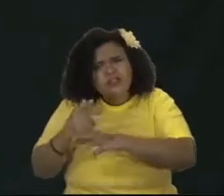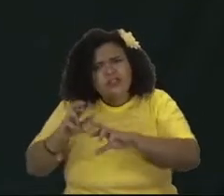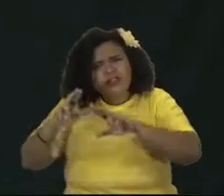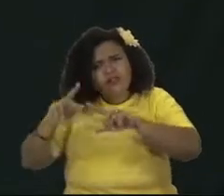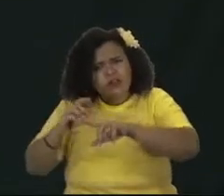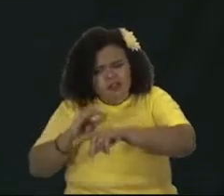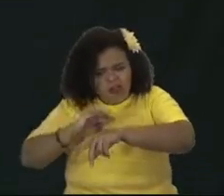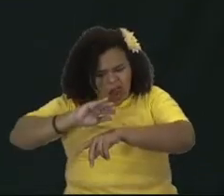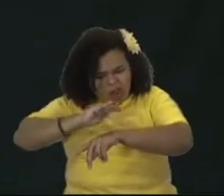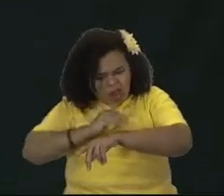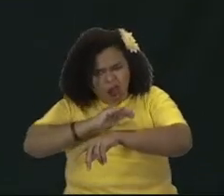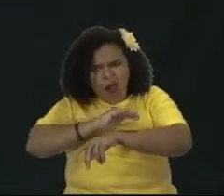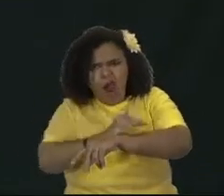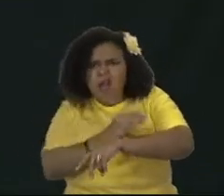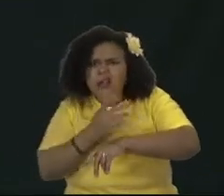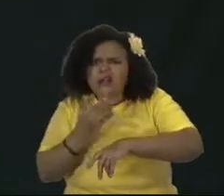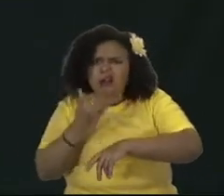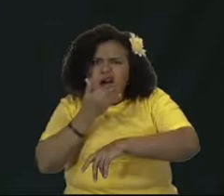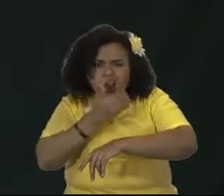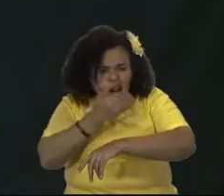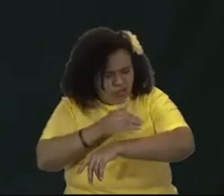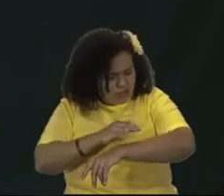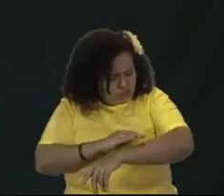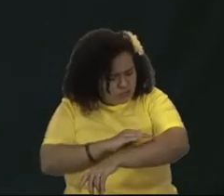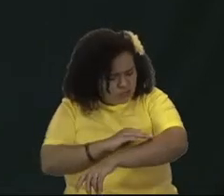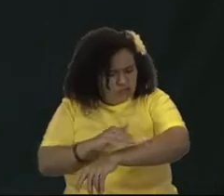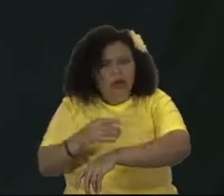is different and bigger.